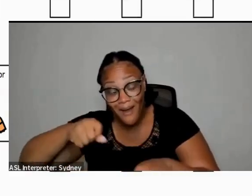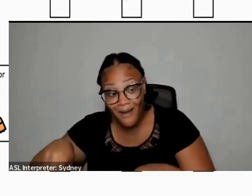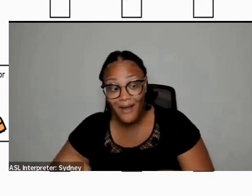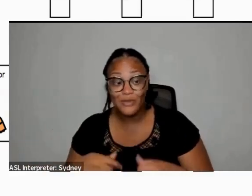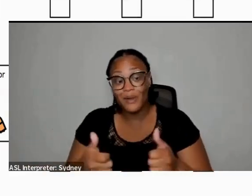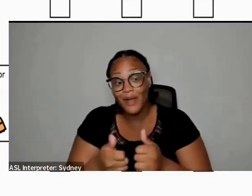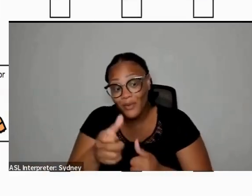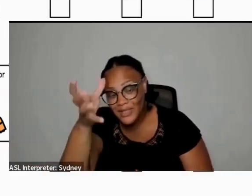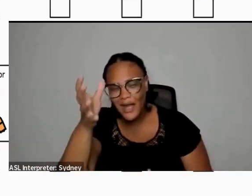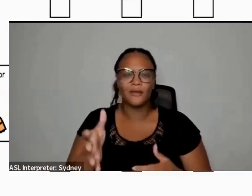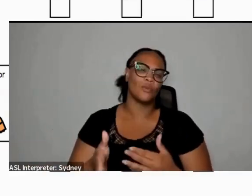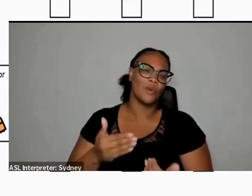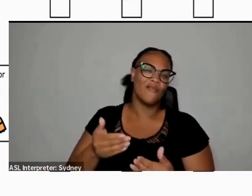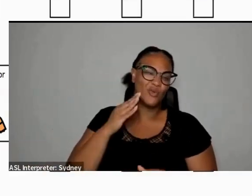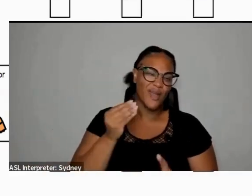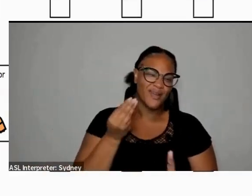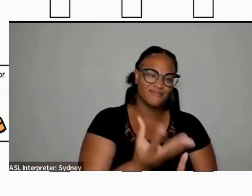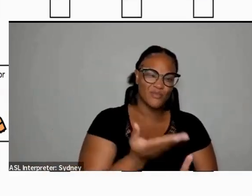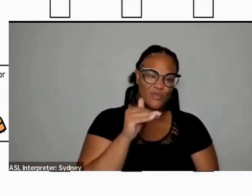like that.